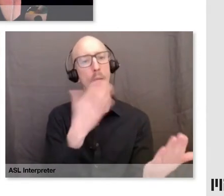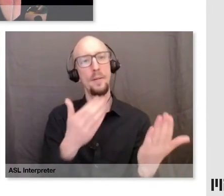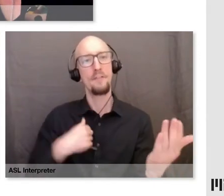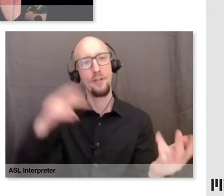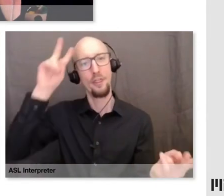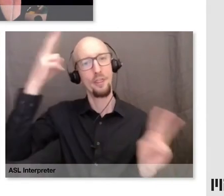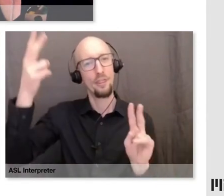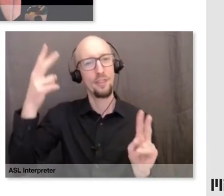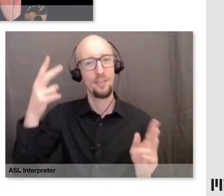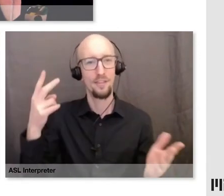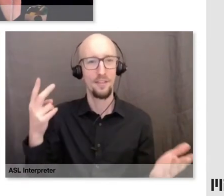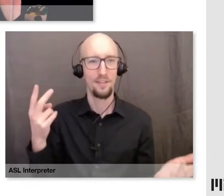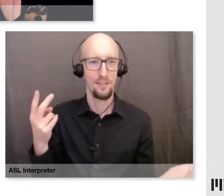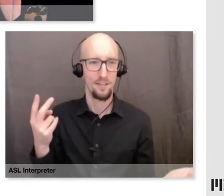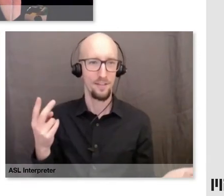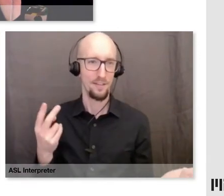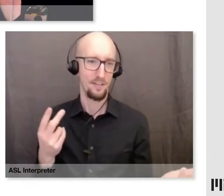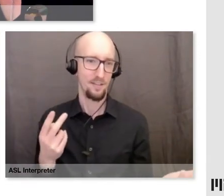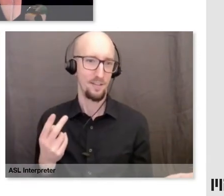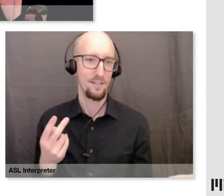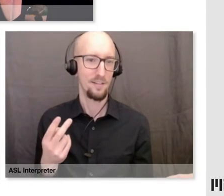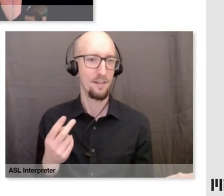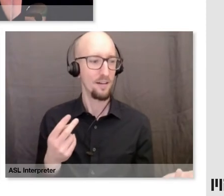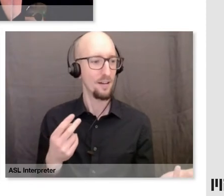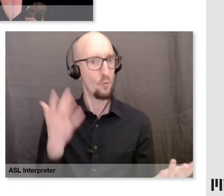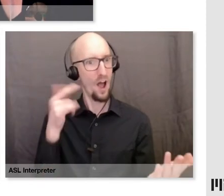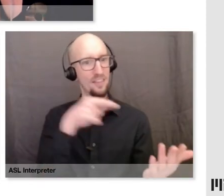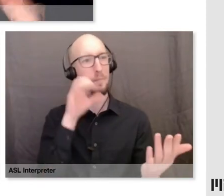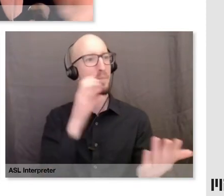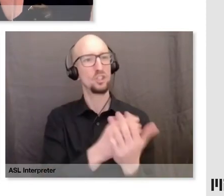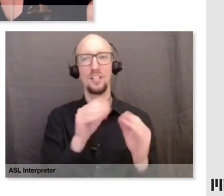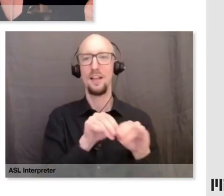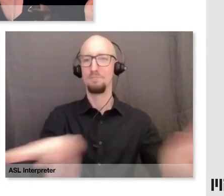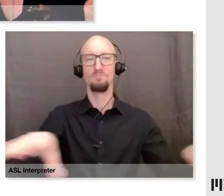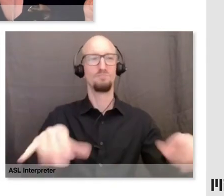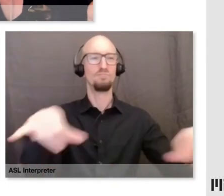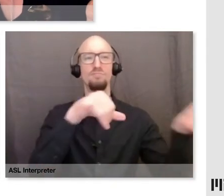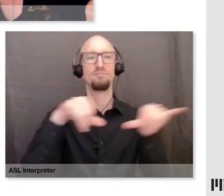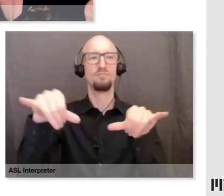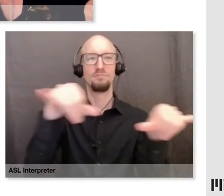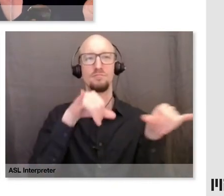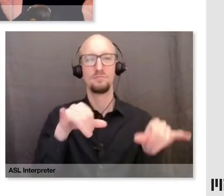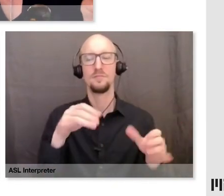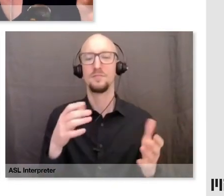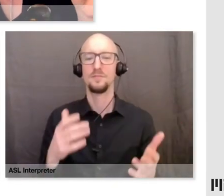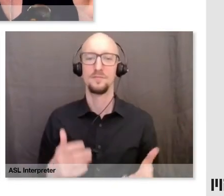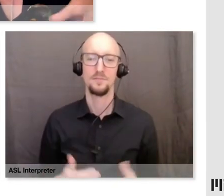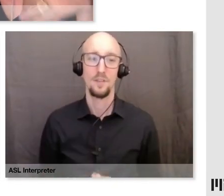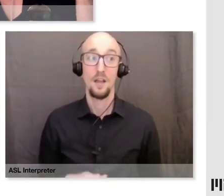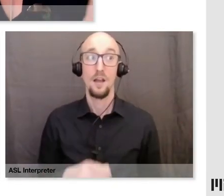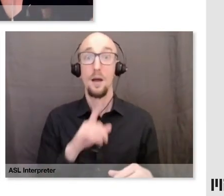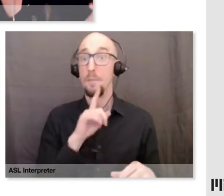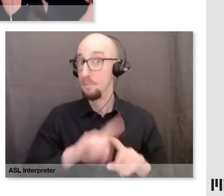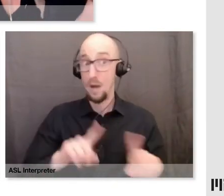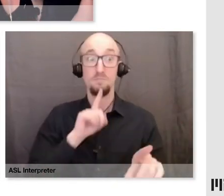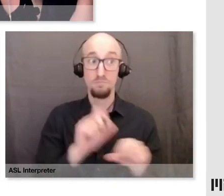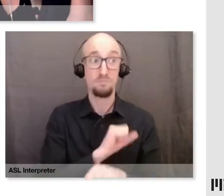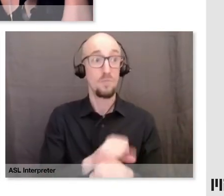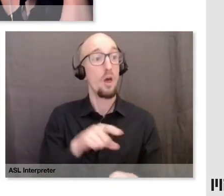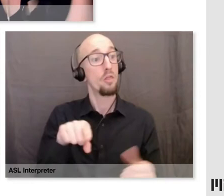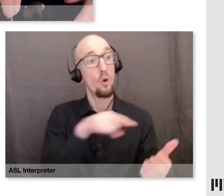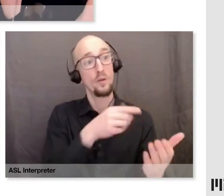aesthetic that makes them misunderstand that these things are much more wide in variety, and that a lot of these things can